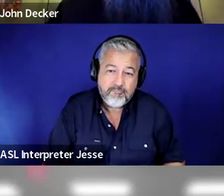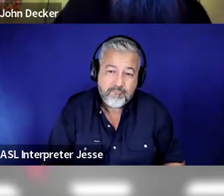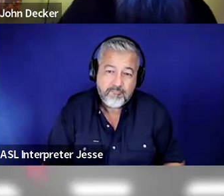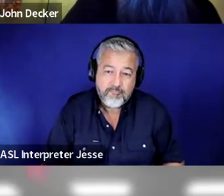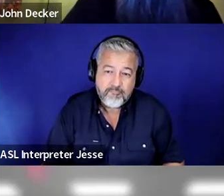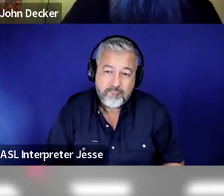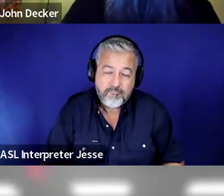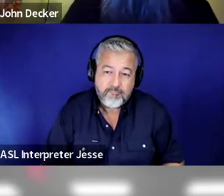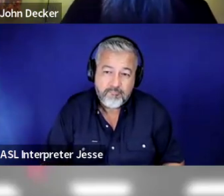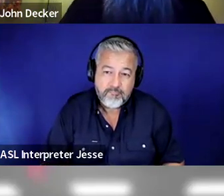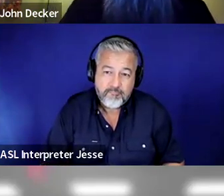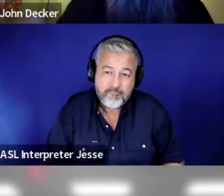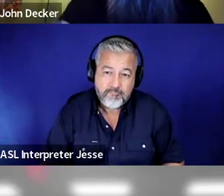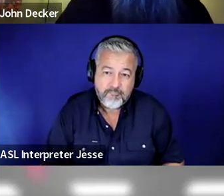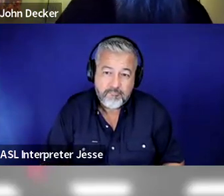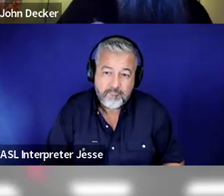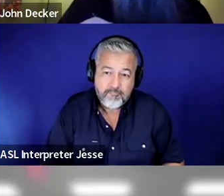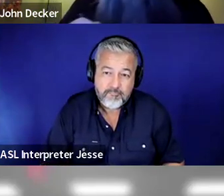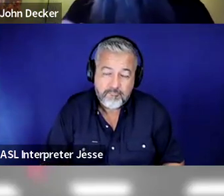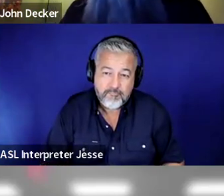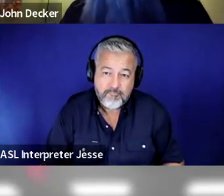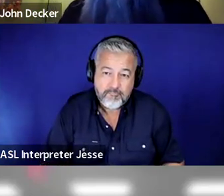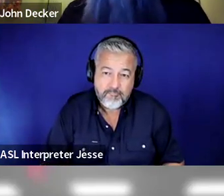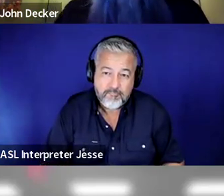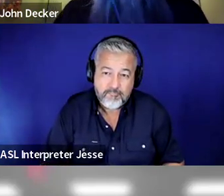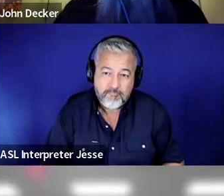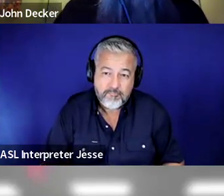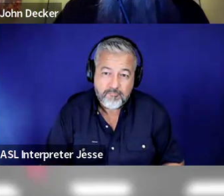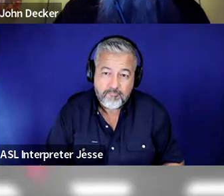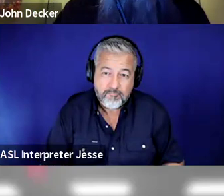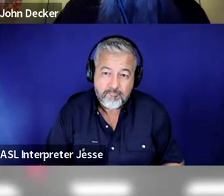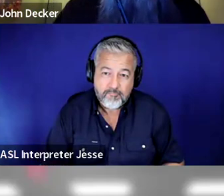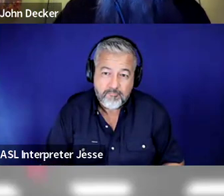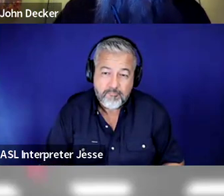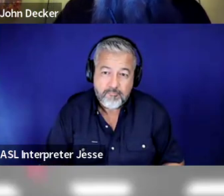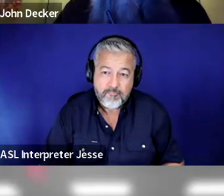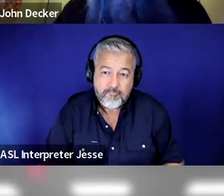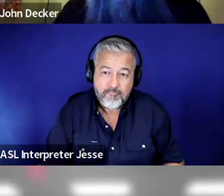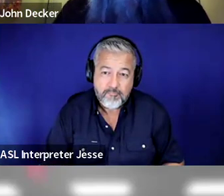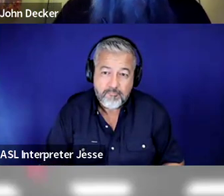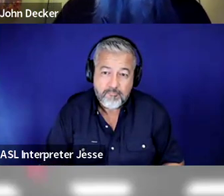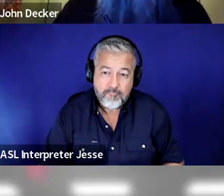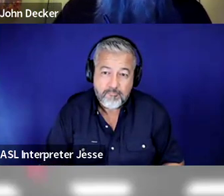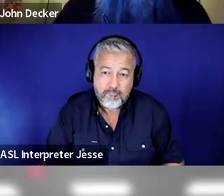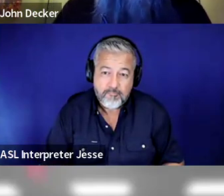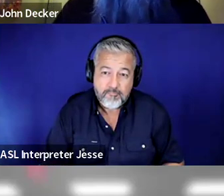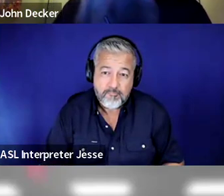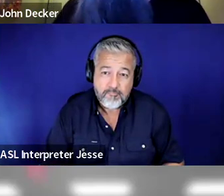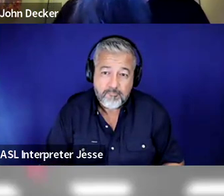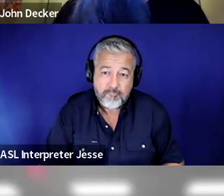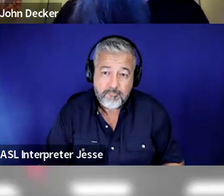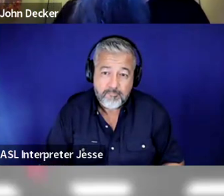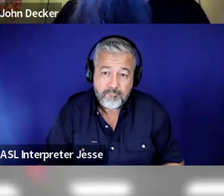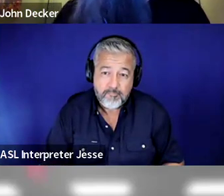August. So on the 29th of August, we will not be having Coffee with Community Services for that Labor Day holiday. And unless I have anything